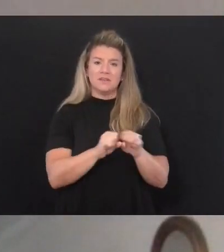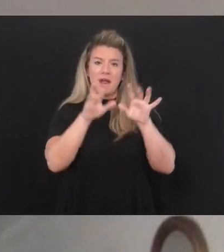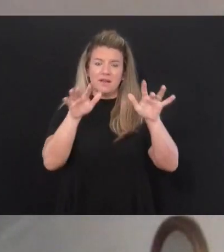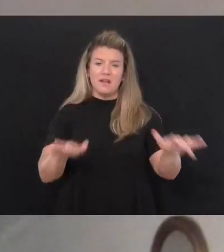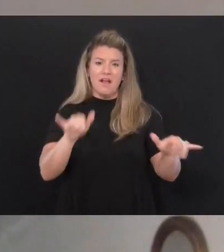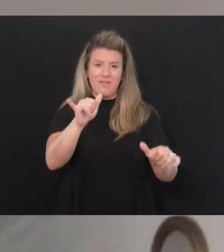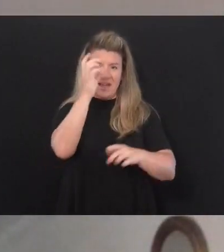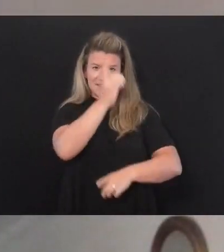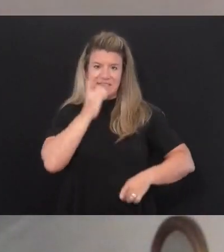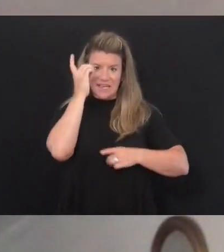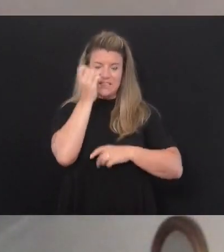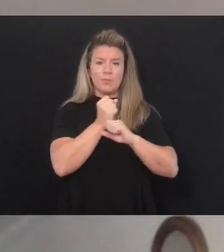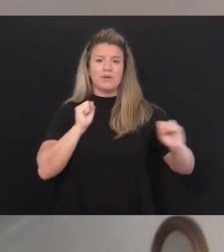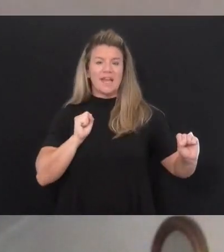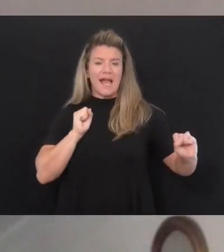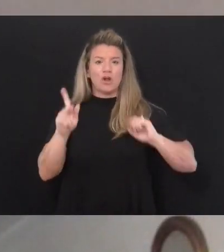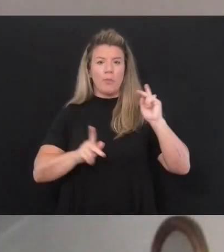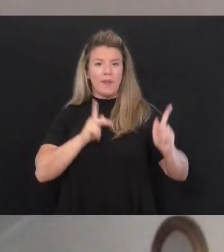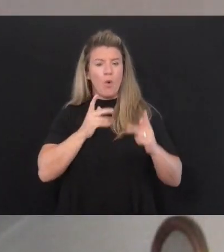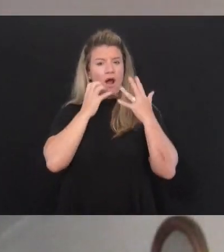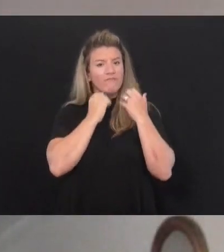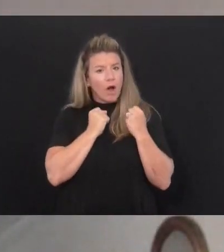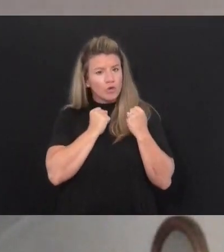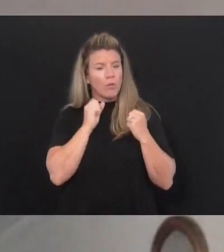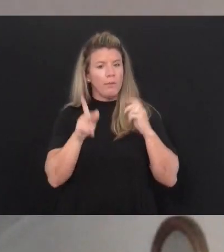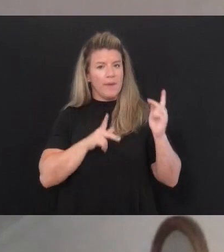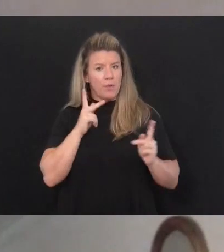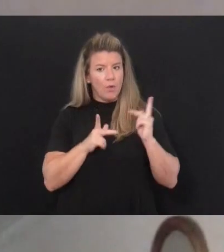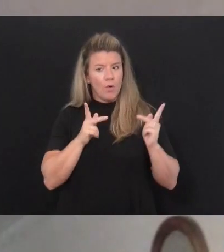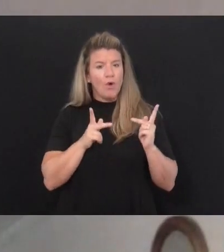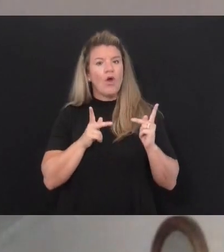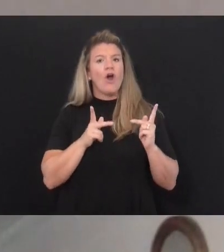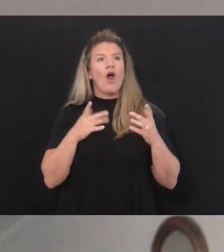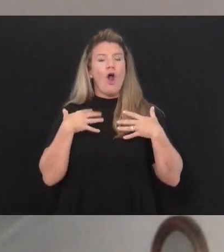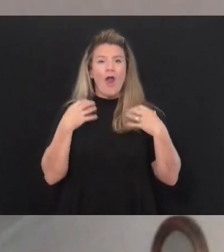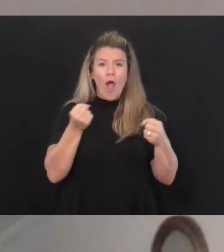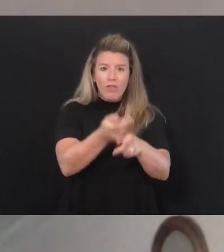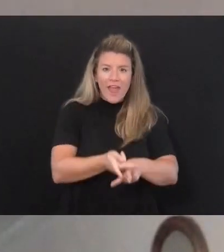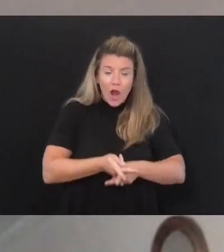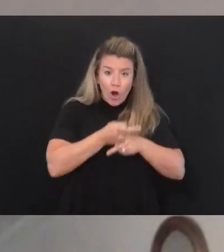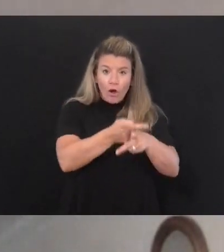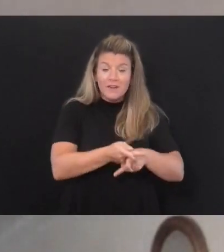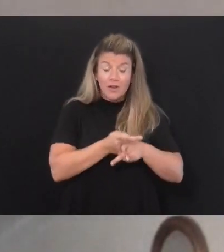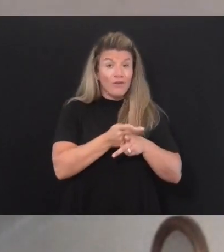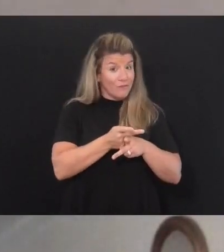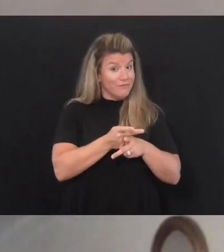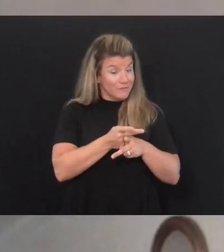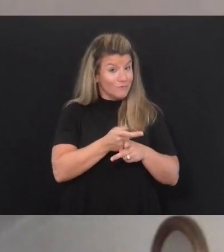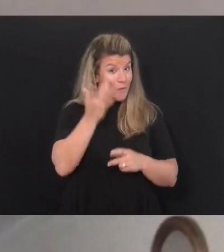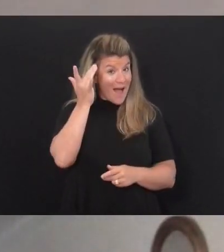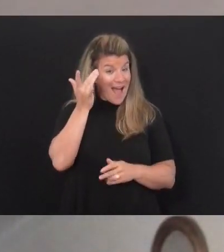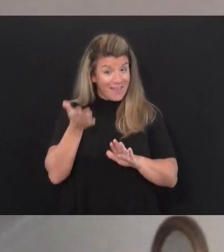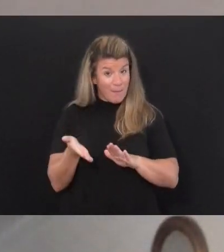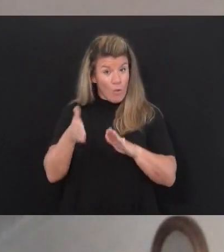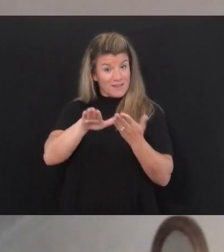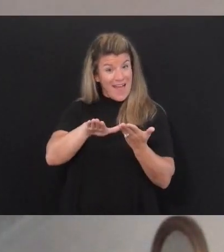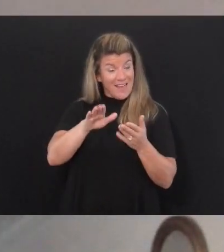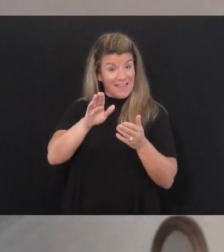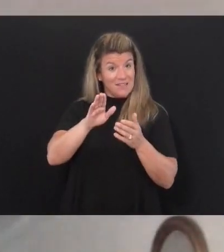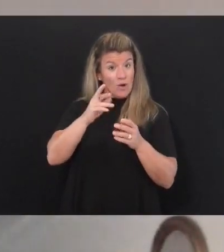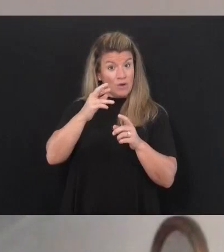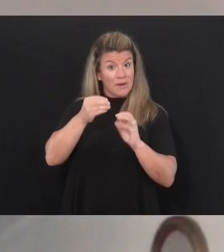you mathematically how we could end up being Texas. We're the most vulnerable. We have the most